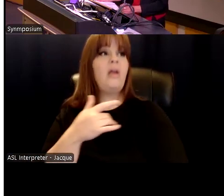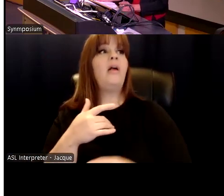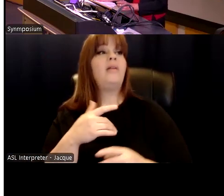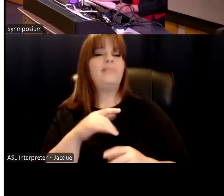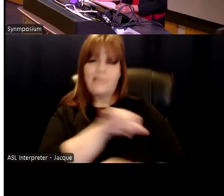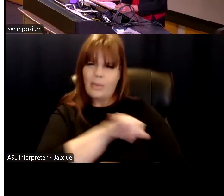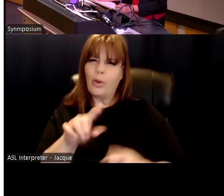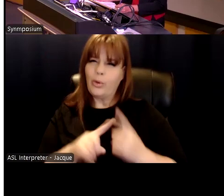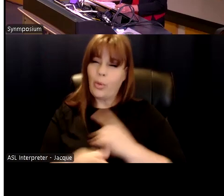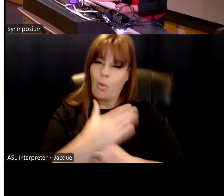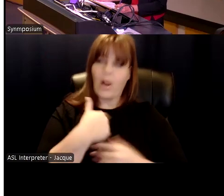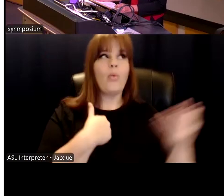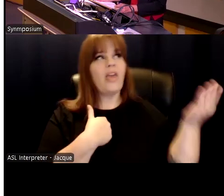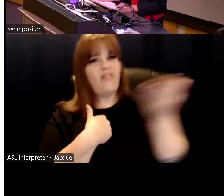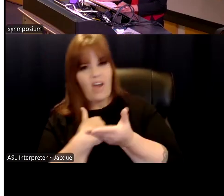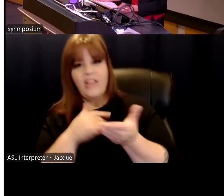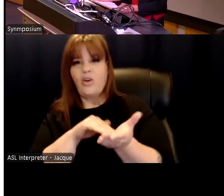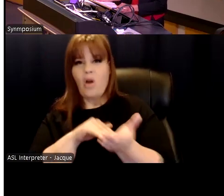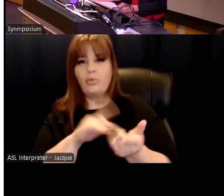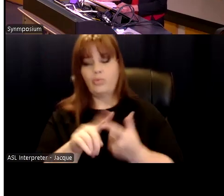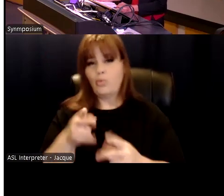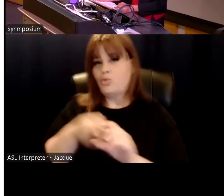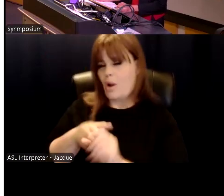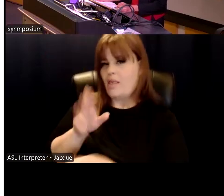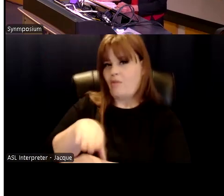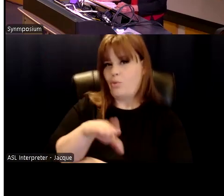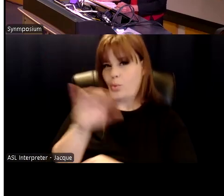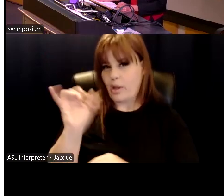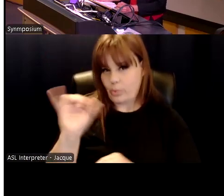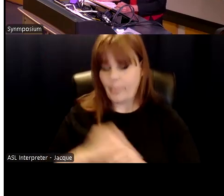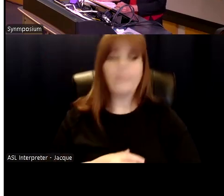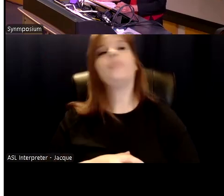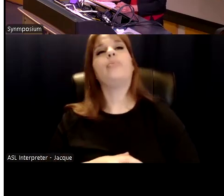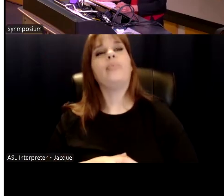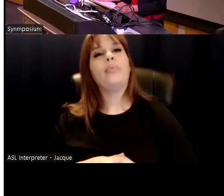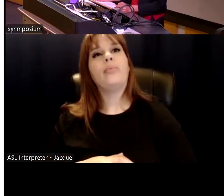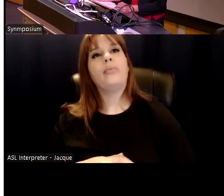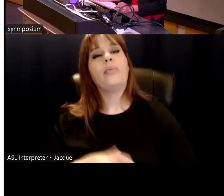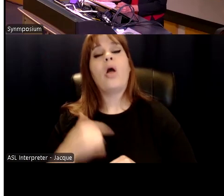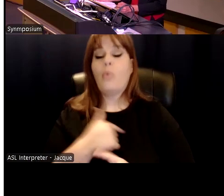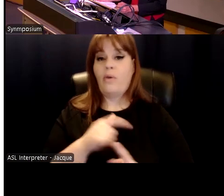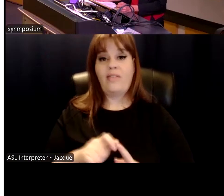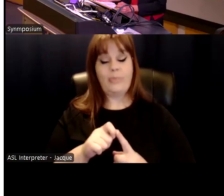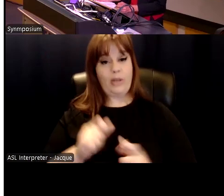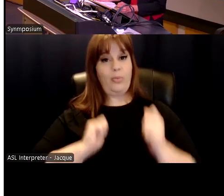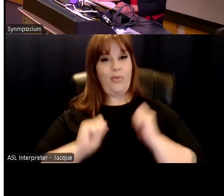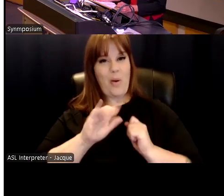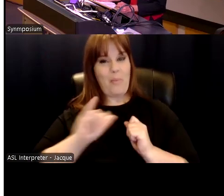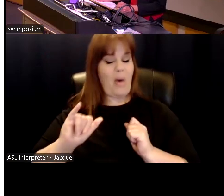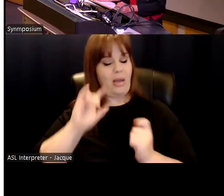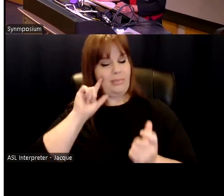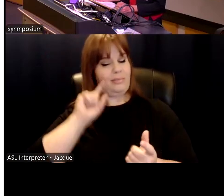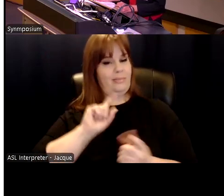in during these sessions as well. We will have a very, very special performance by the renowned